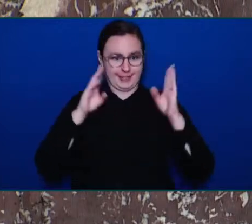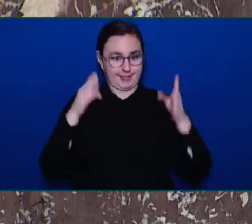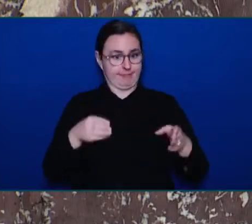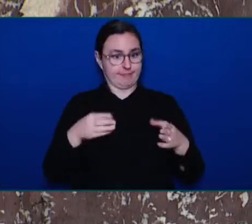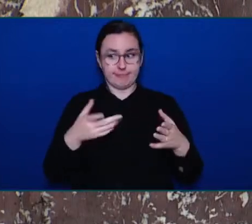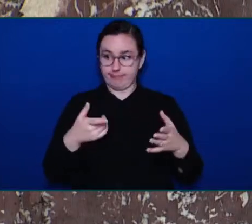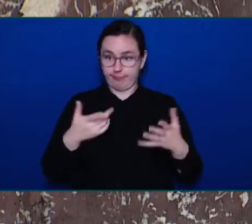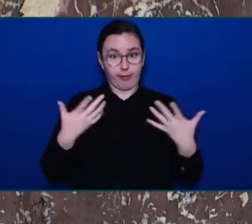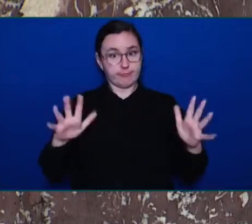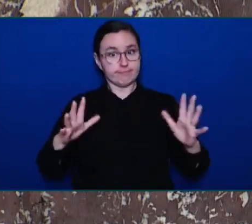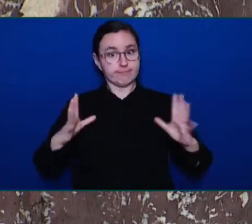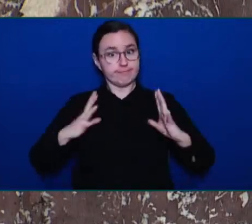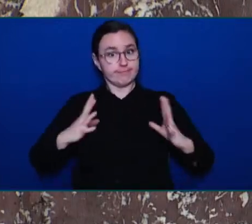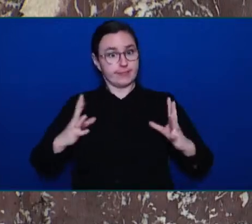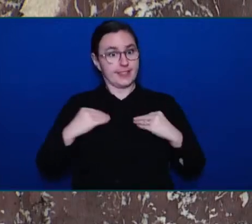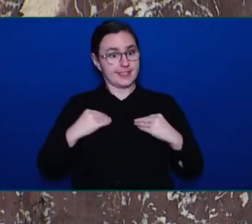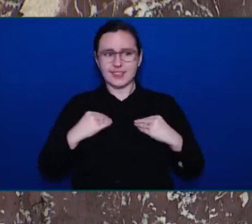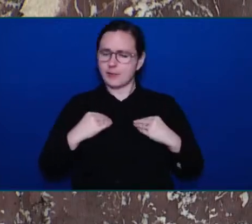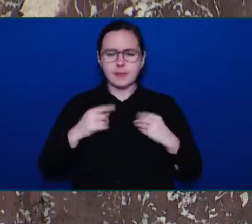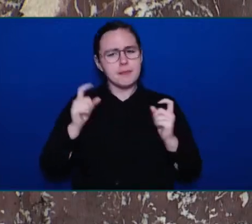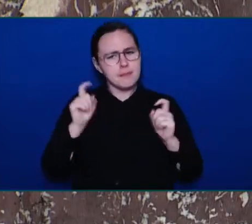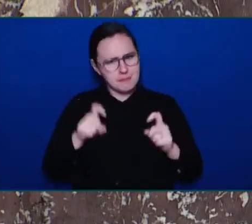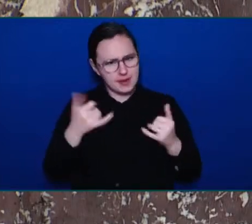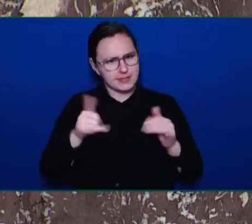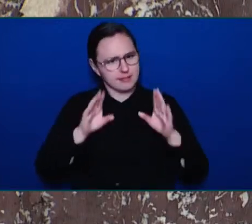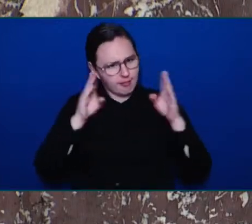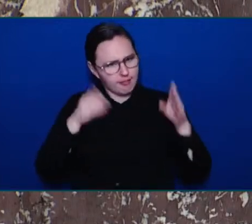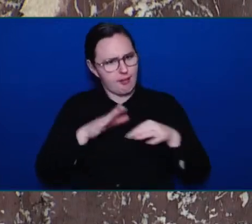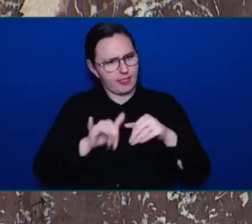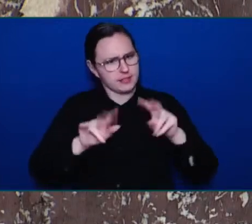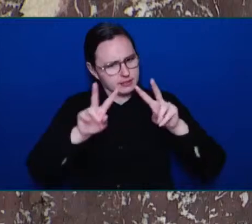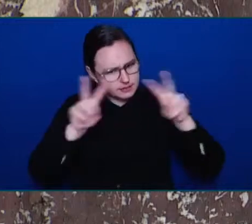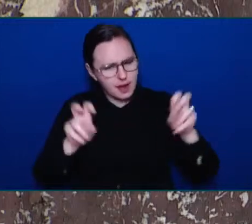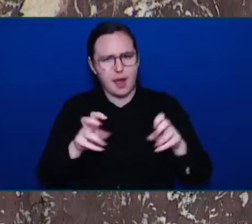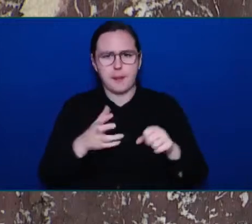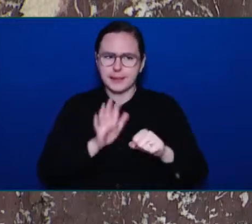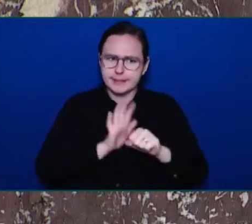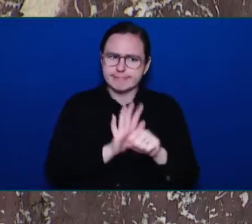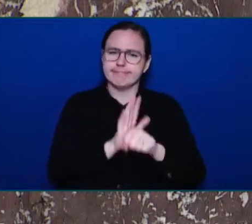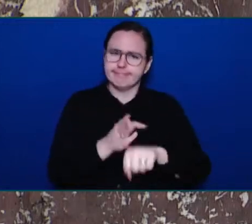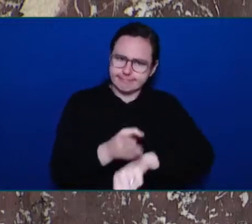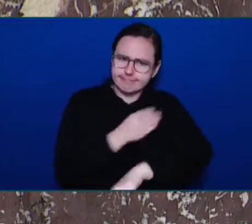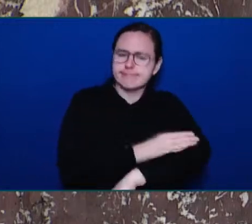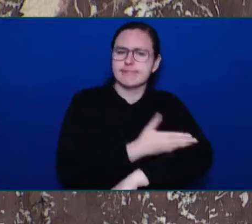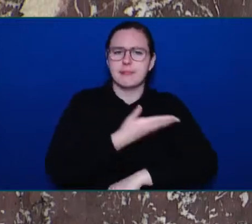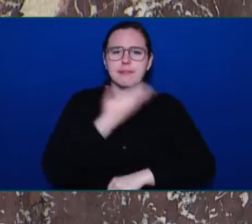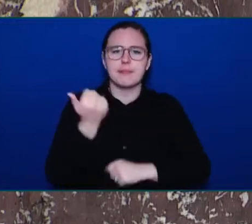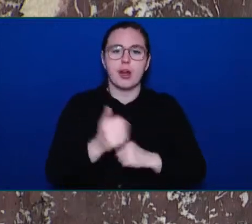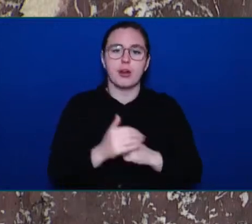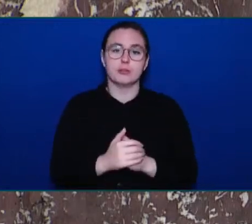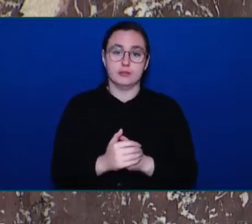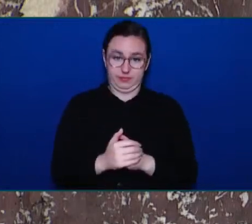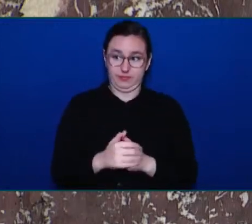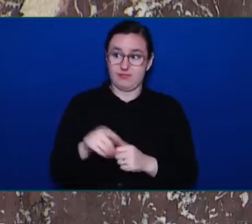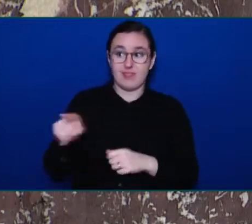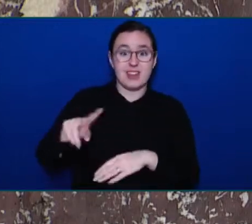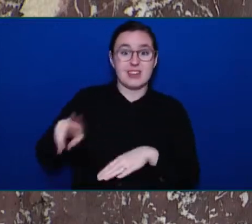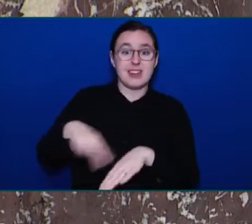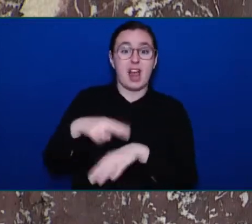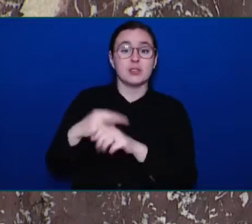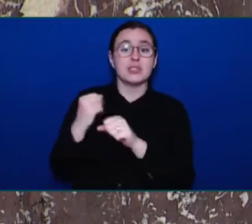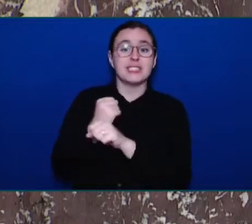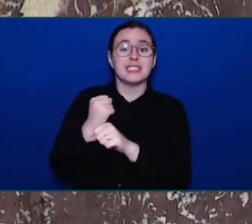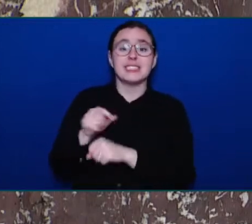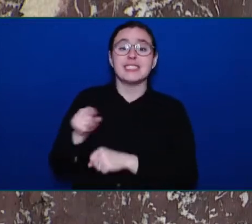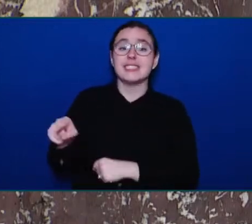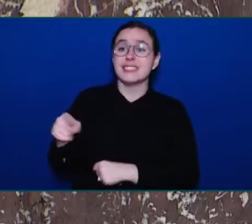and private spheres of women's lives. According to national statistics, women are more likely than men to be the victims of specific